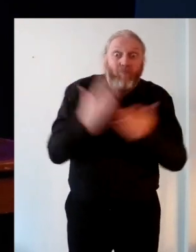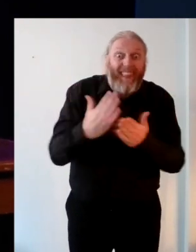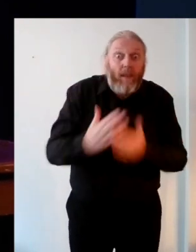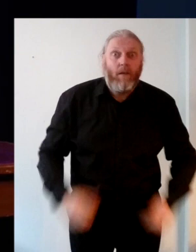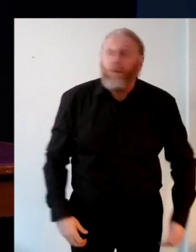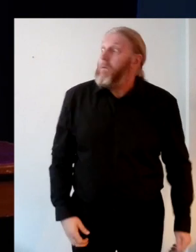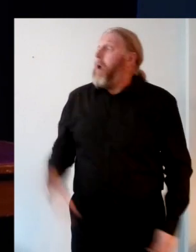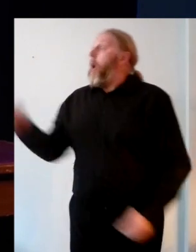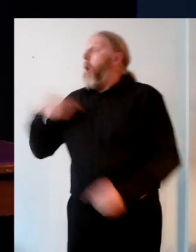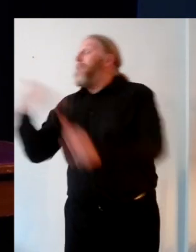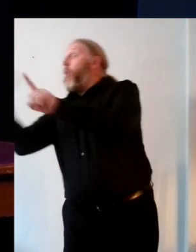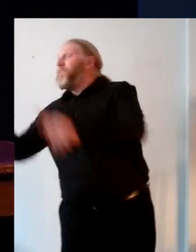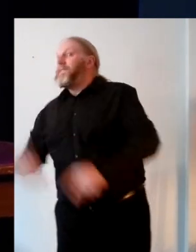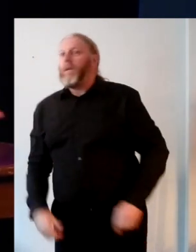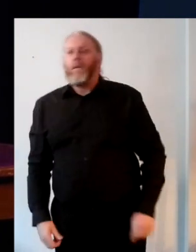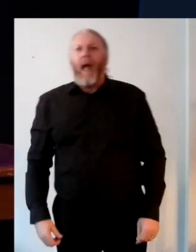Hey,